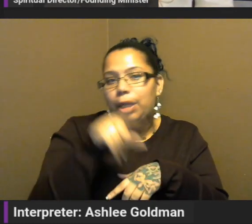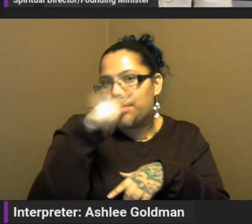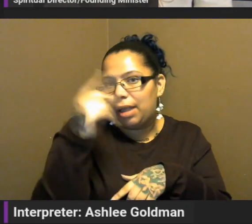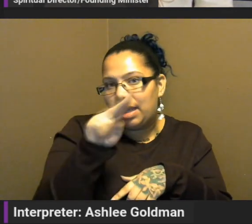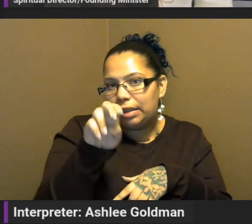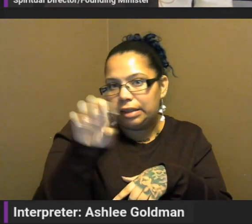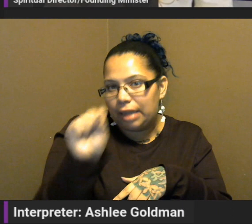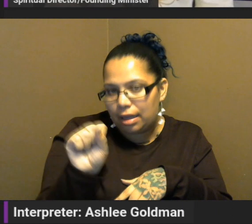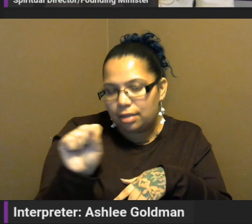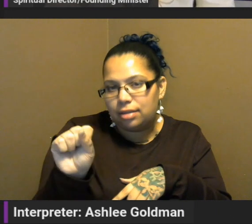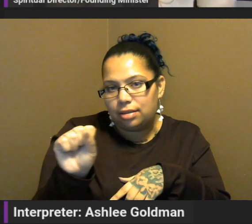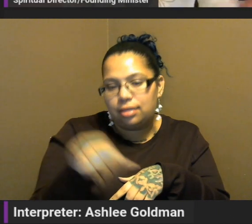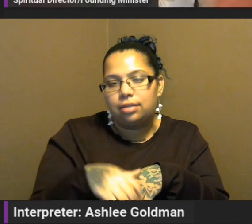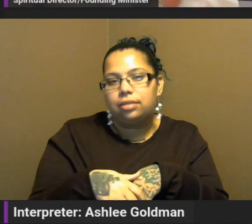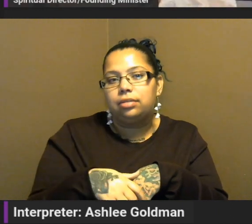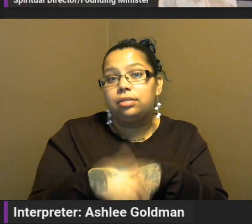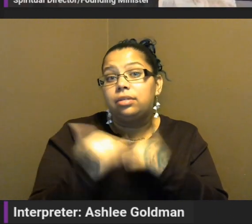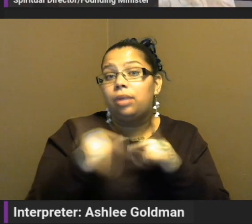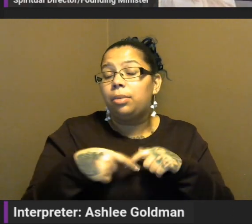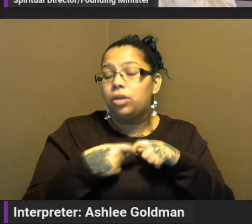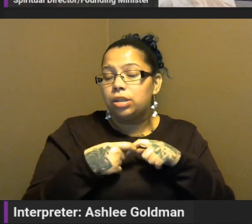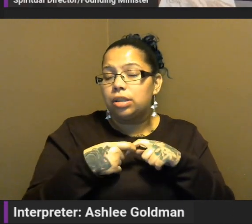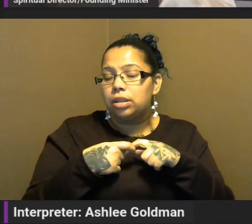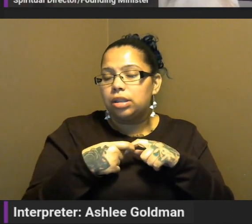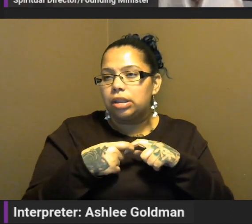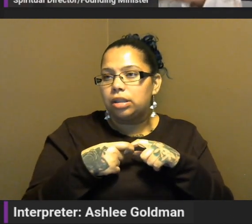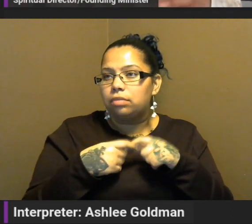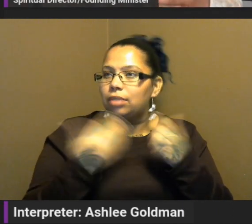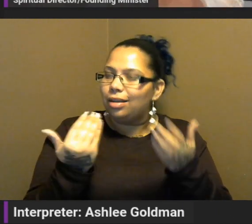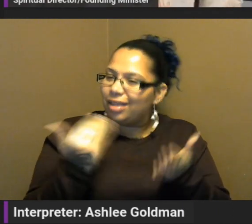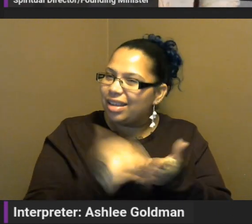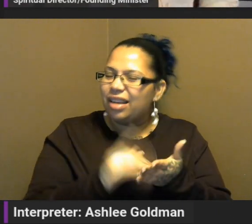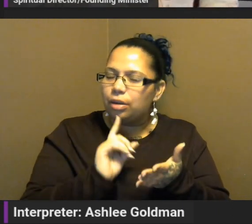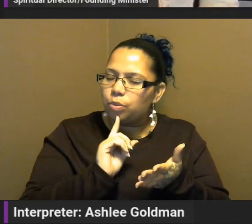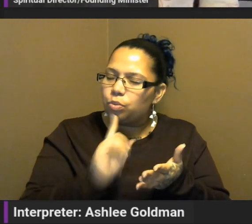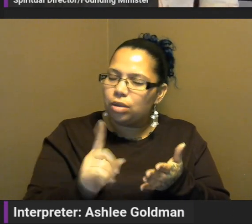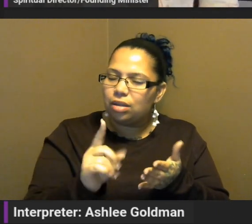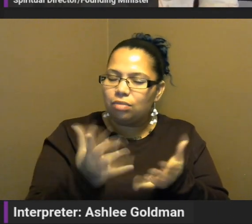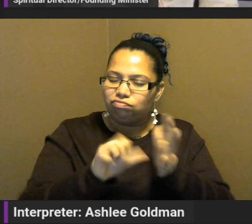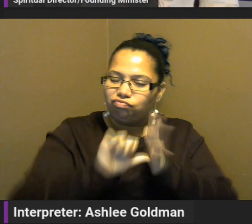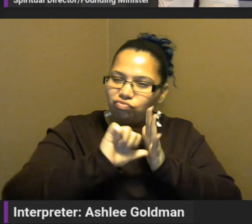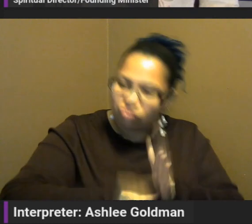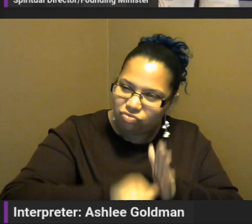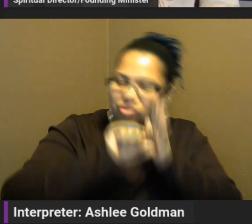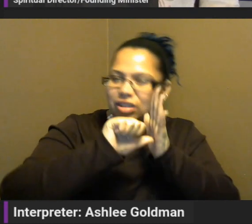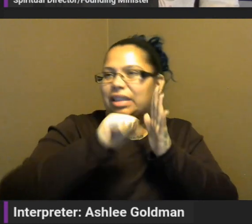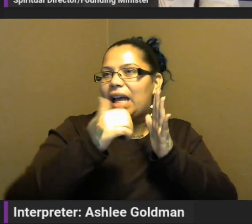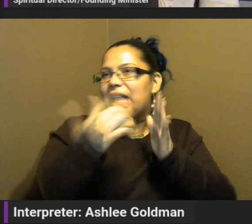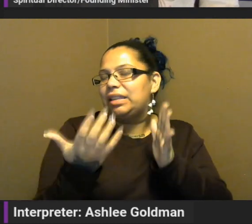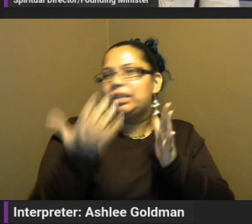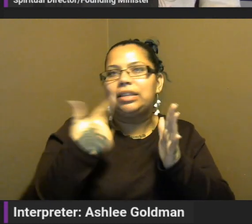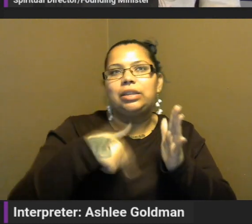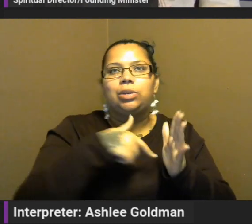we pause. Because once again, I want to drive home the idea that we have a domesticated